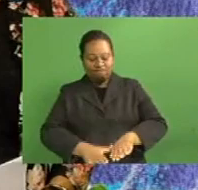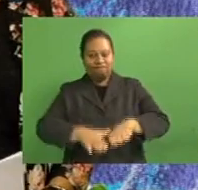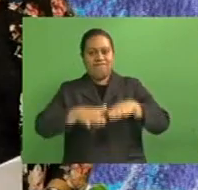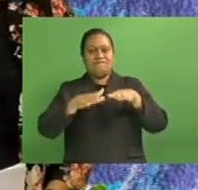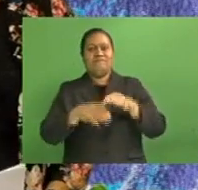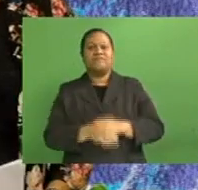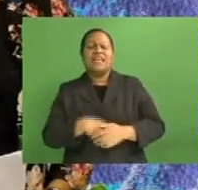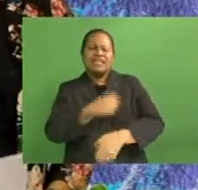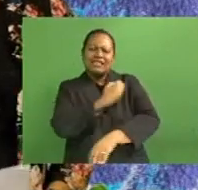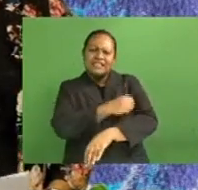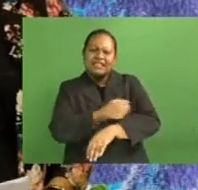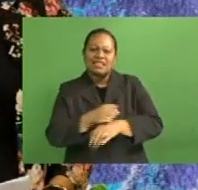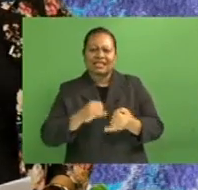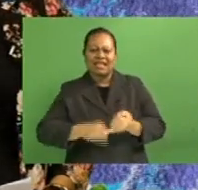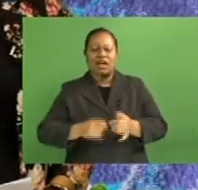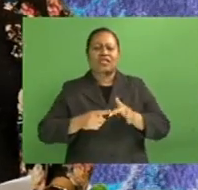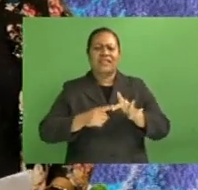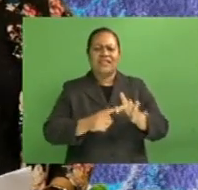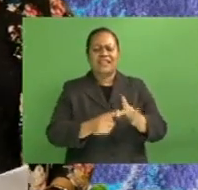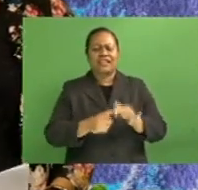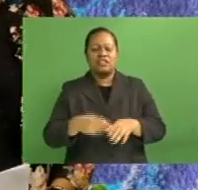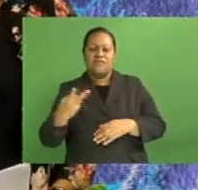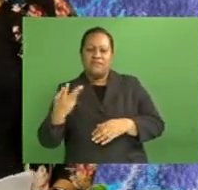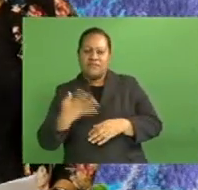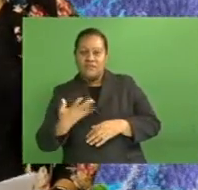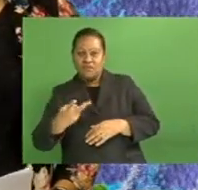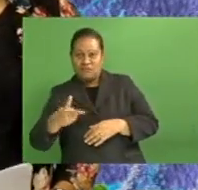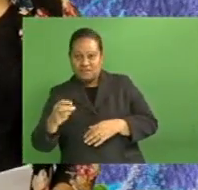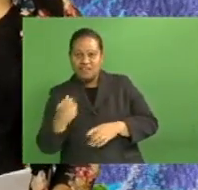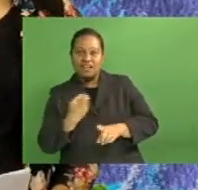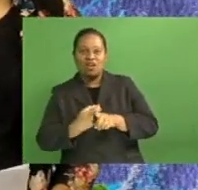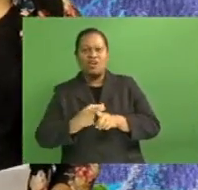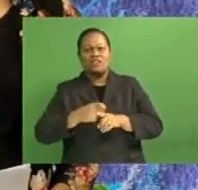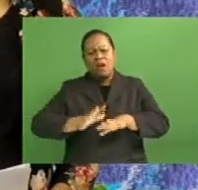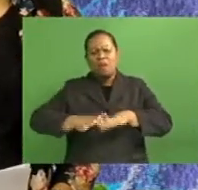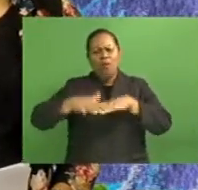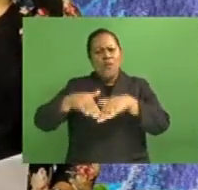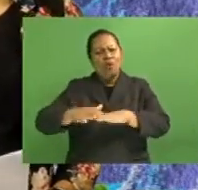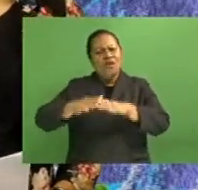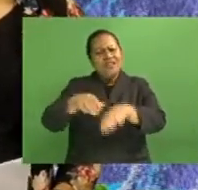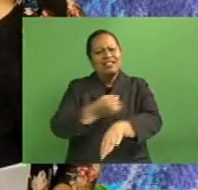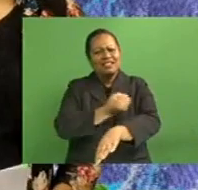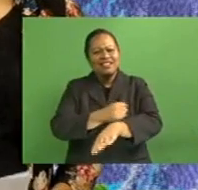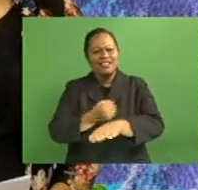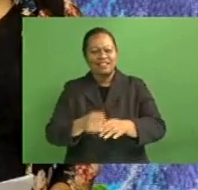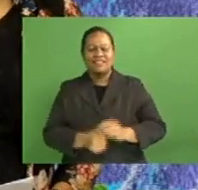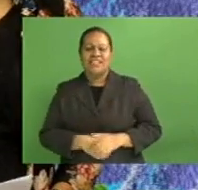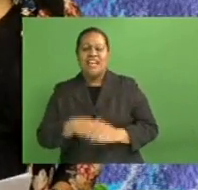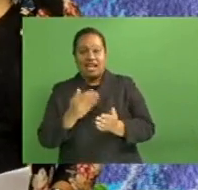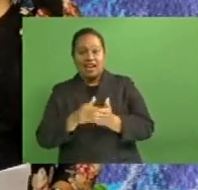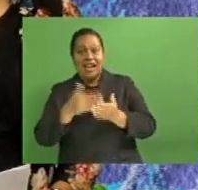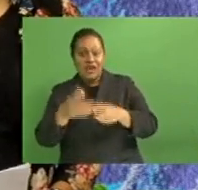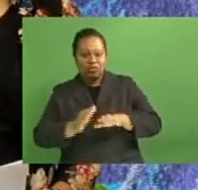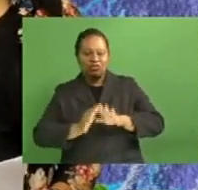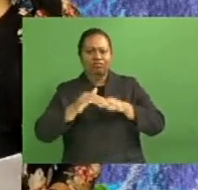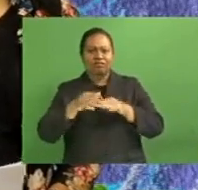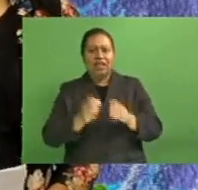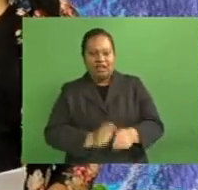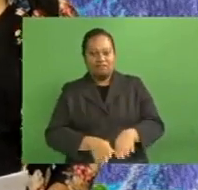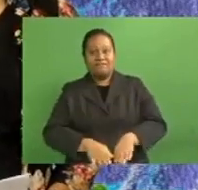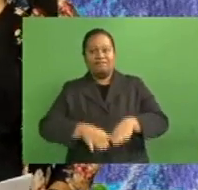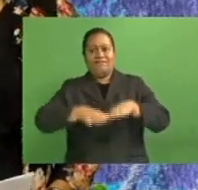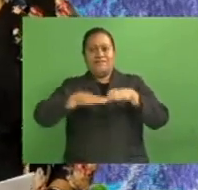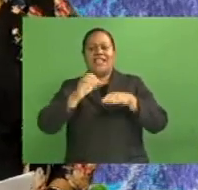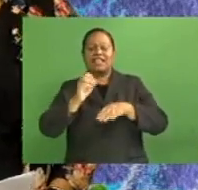At sea, southeast winds 15 to 20 knots along with moderate to rough seas. Turning to the tides, high tide